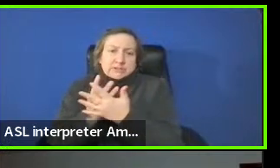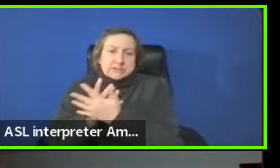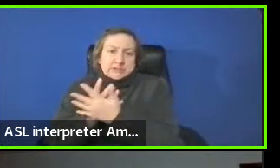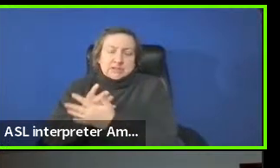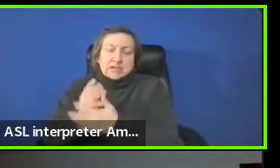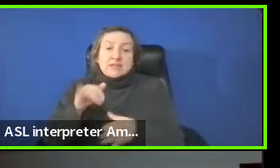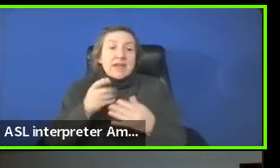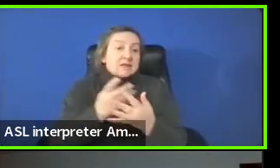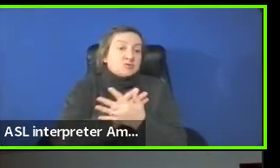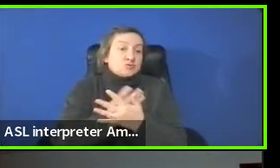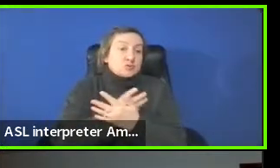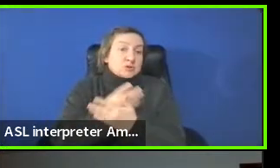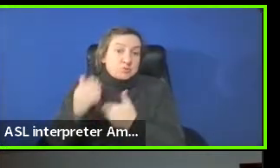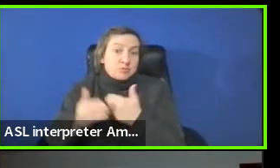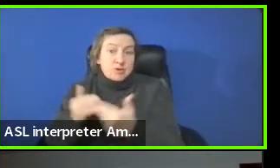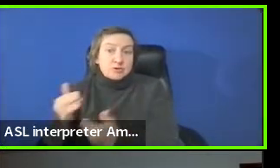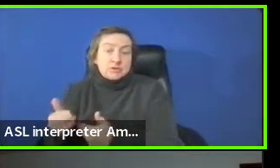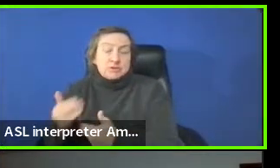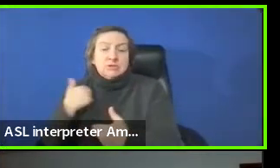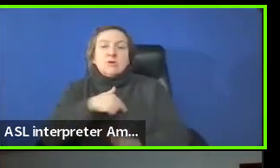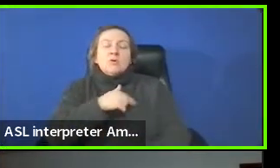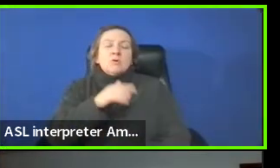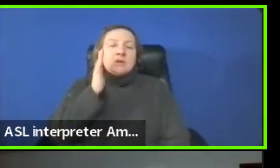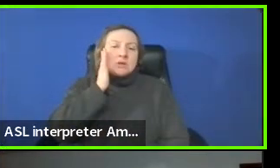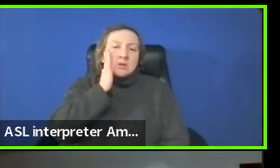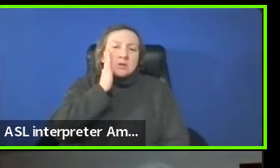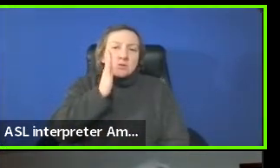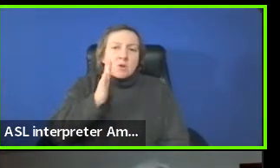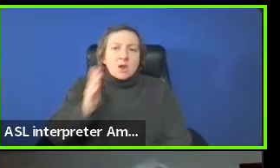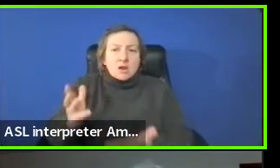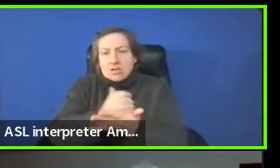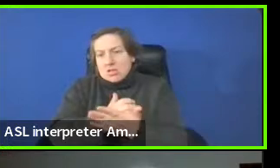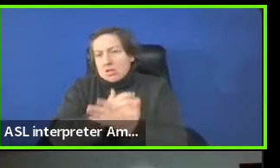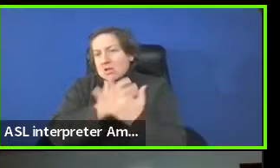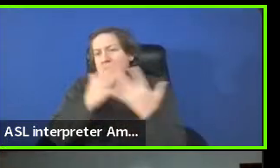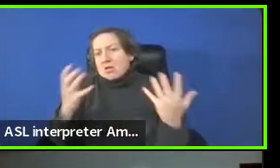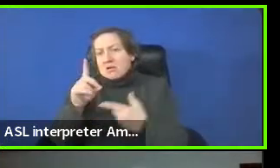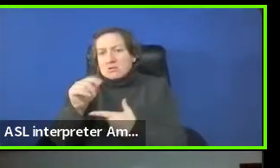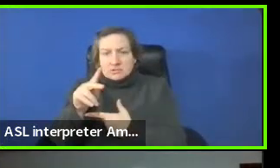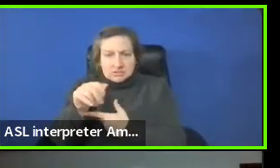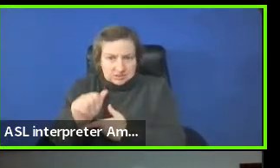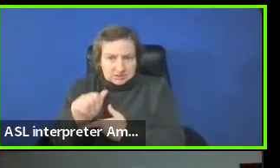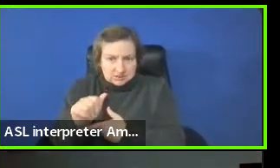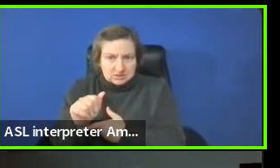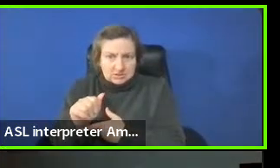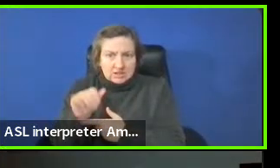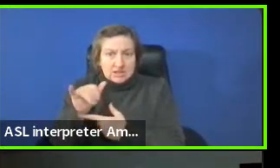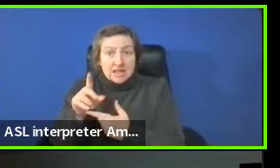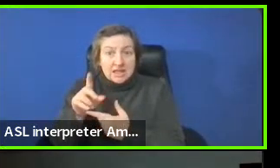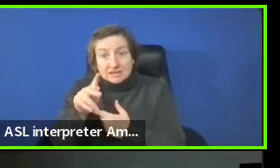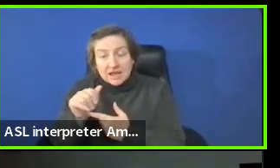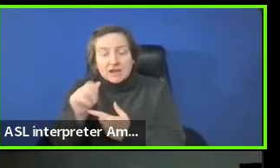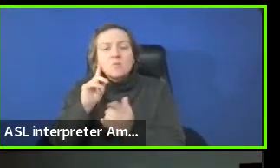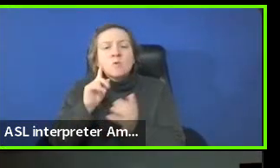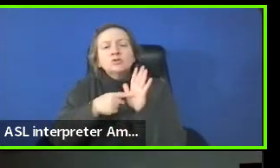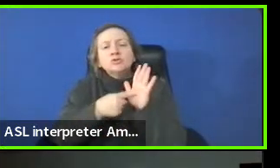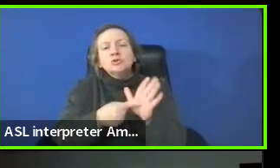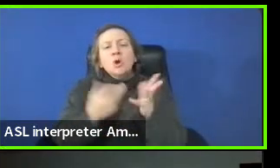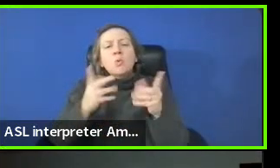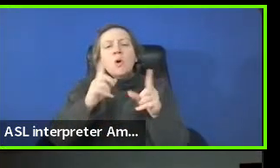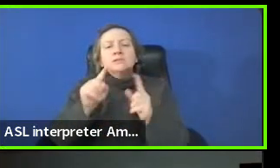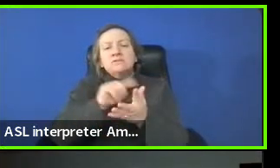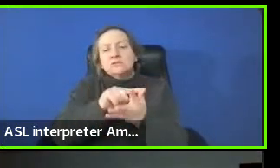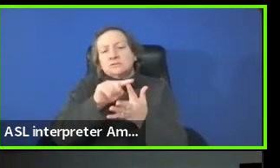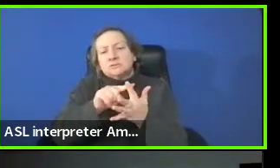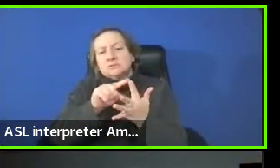screening process is when we are collecting a lot of the data that will show us the differences between all of